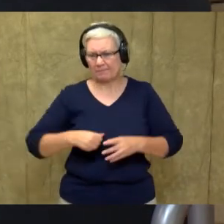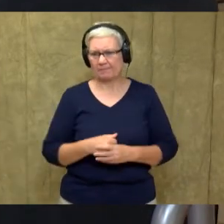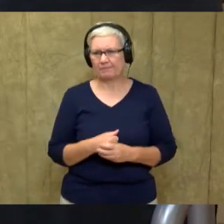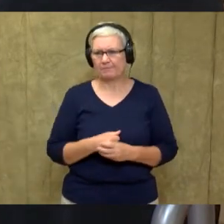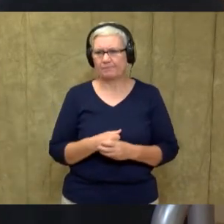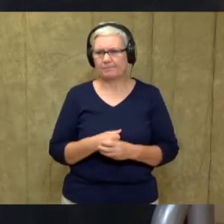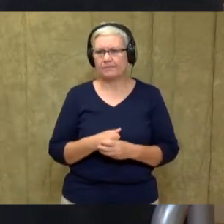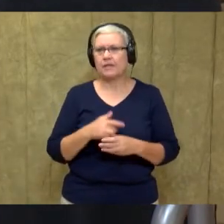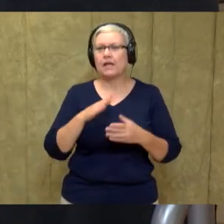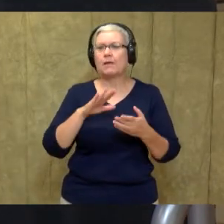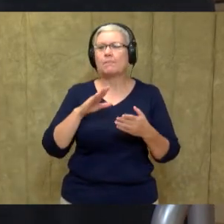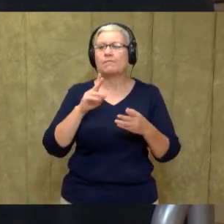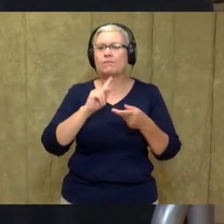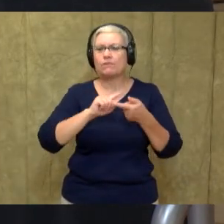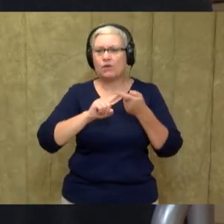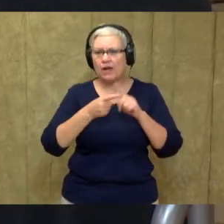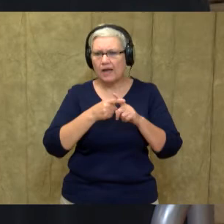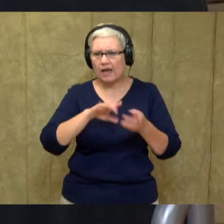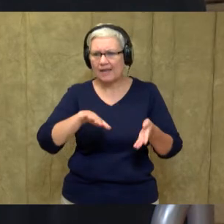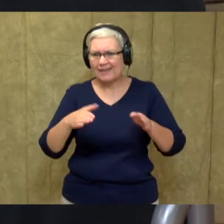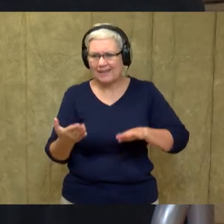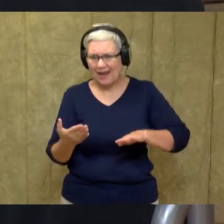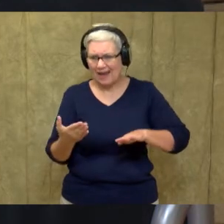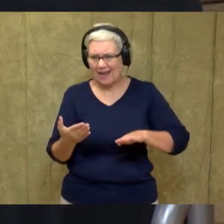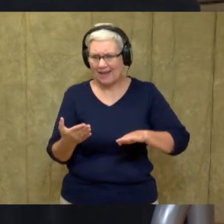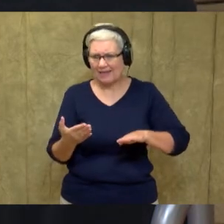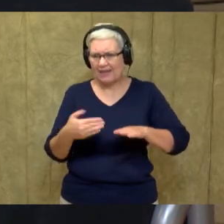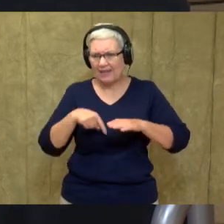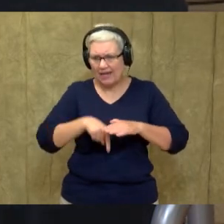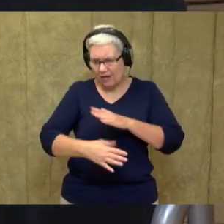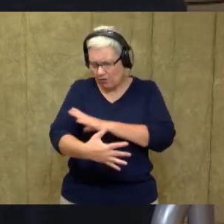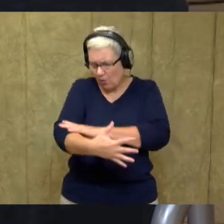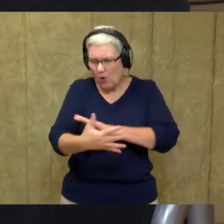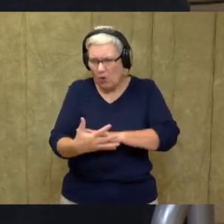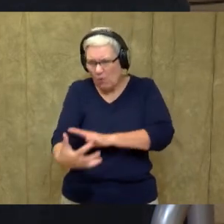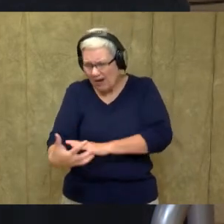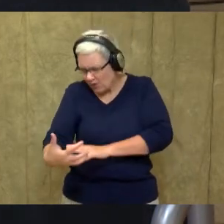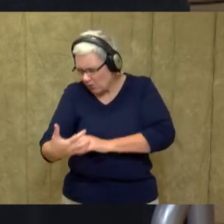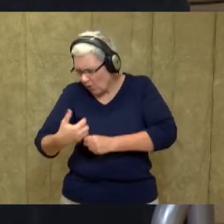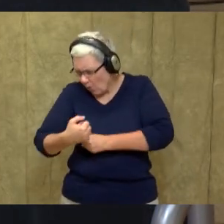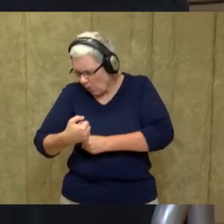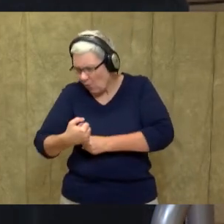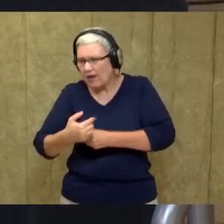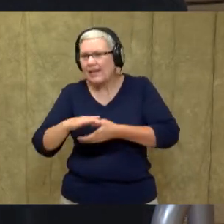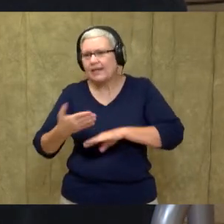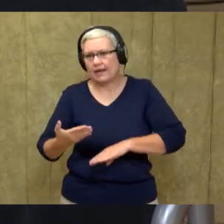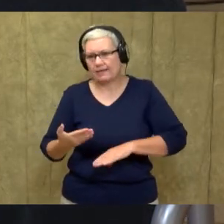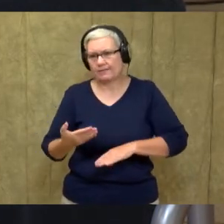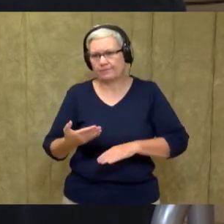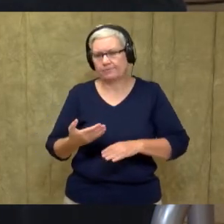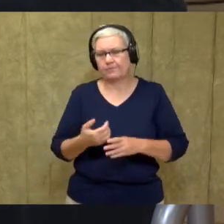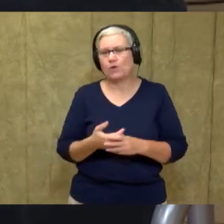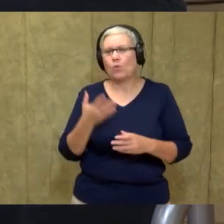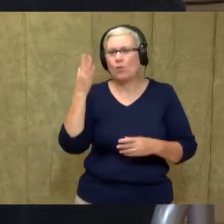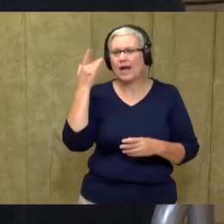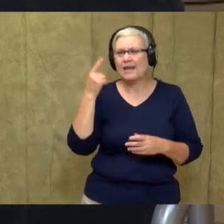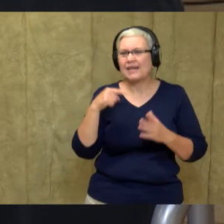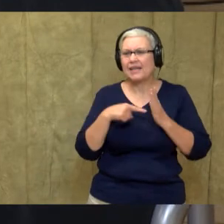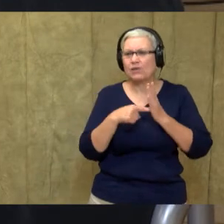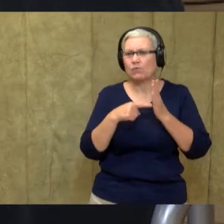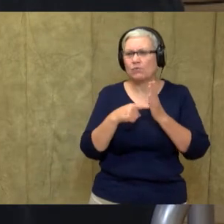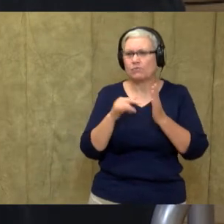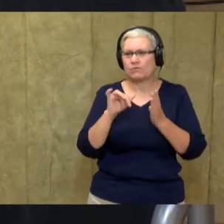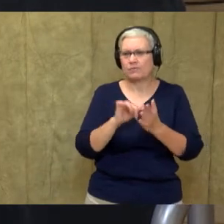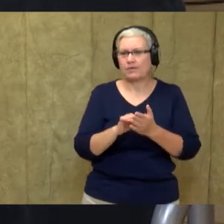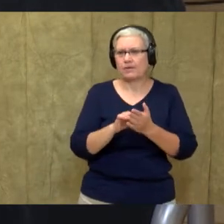arms, all of that's very brutal. Those brutal images are there. Why? To show us what's going on in his